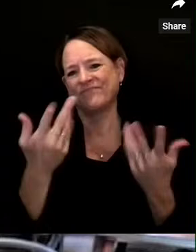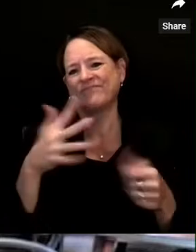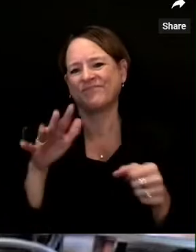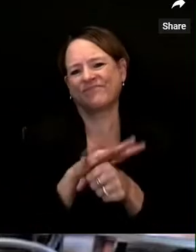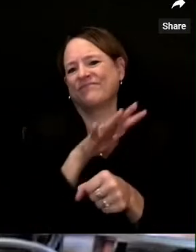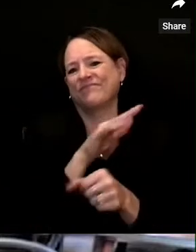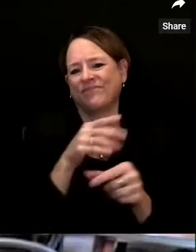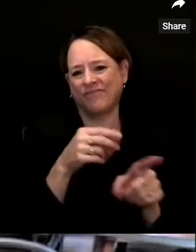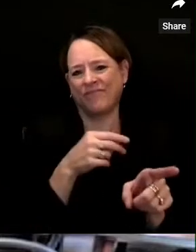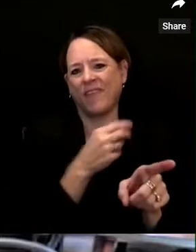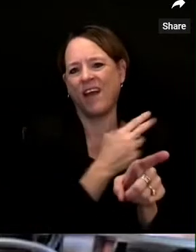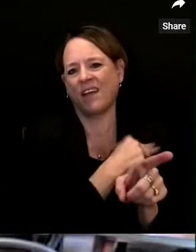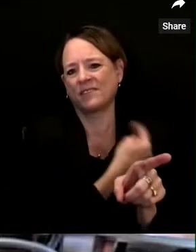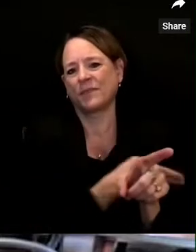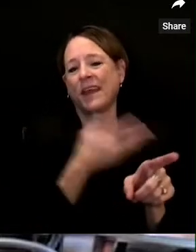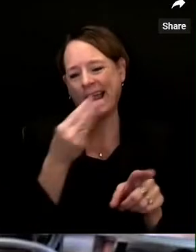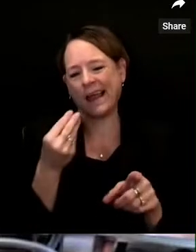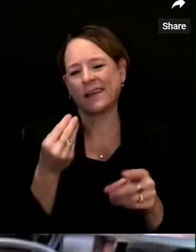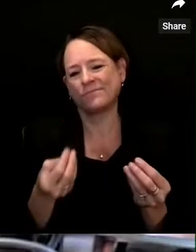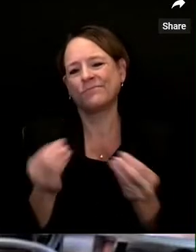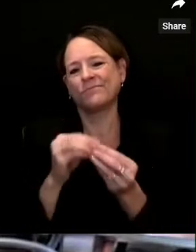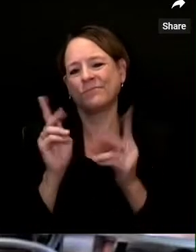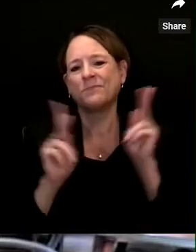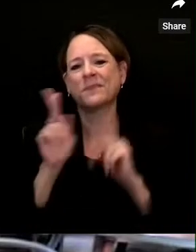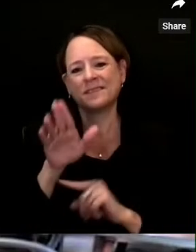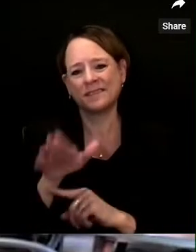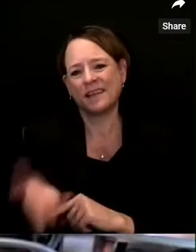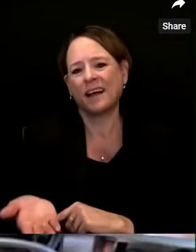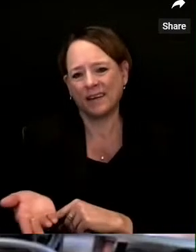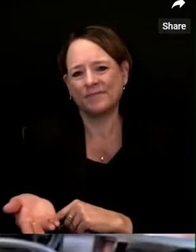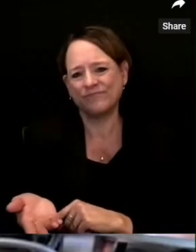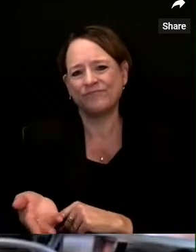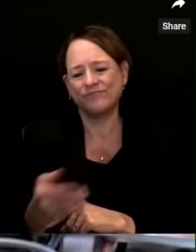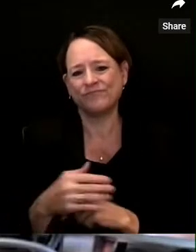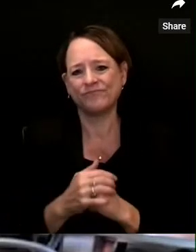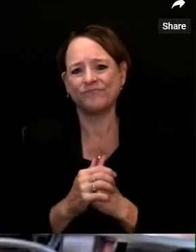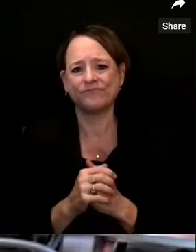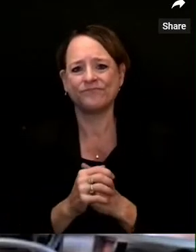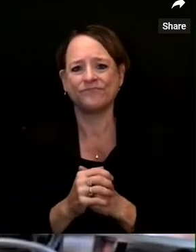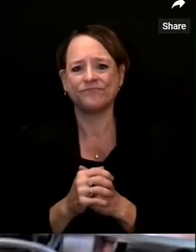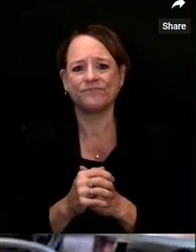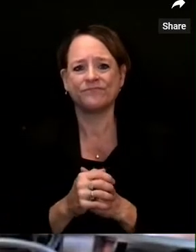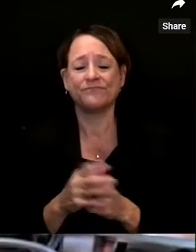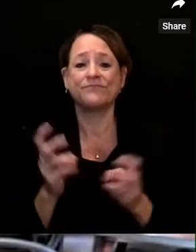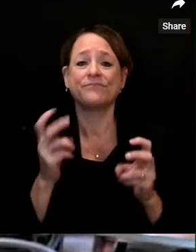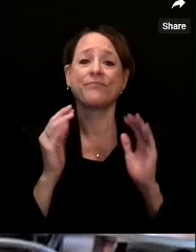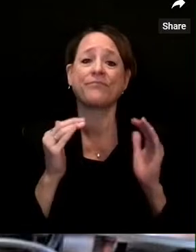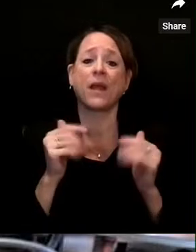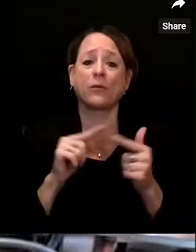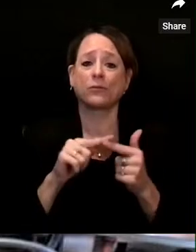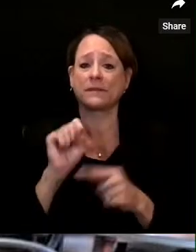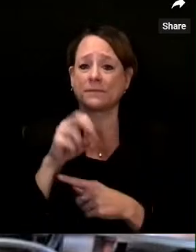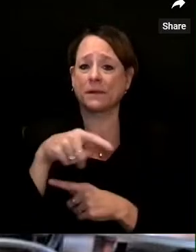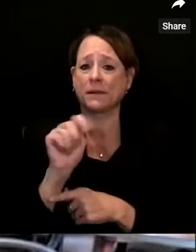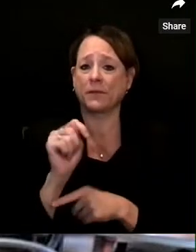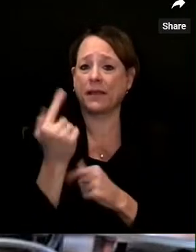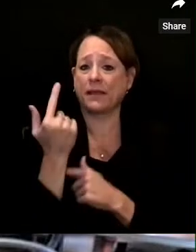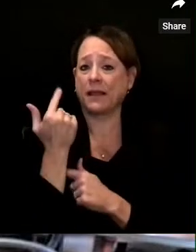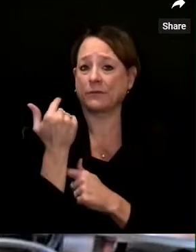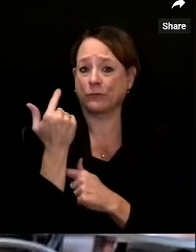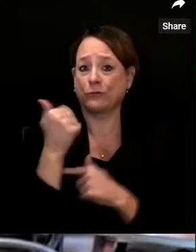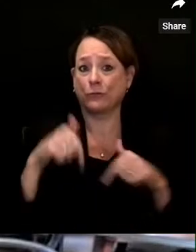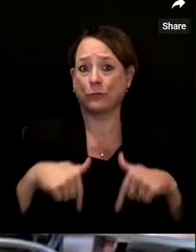different today as compared to, say, September of last year is we now have large numbers of